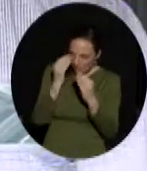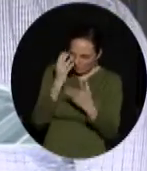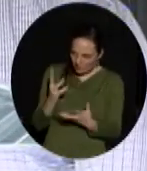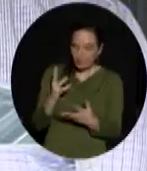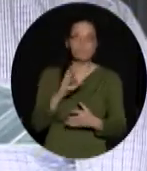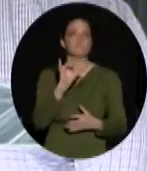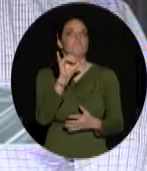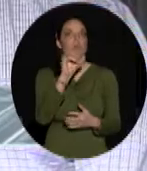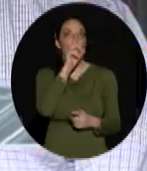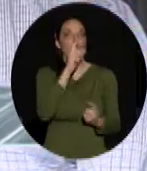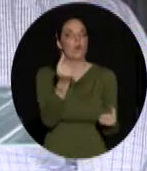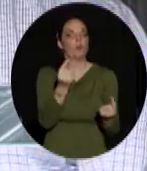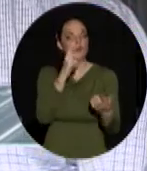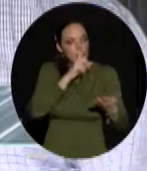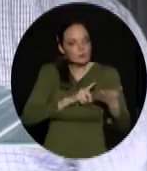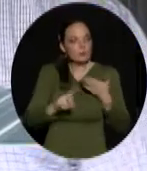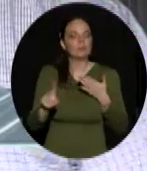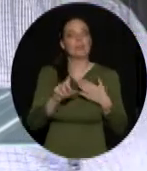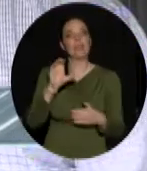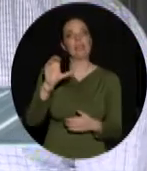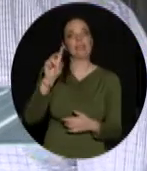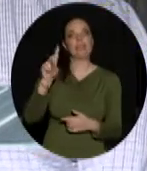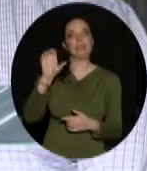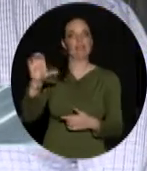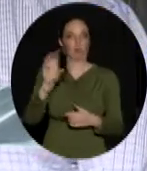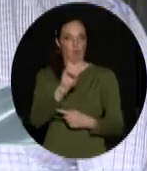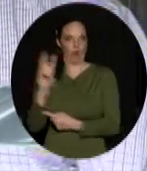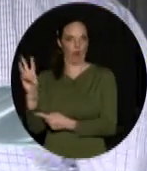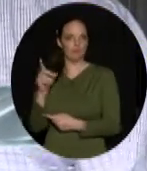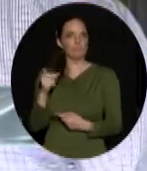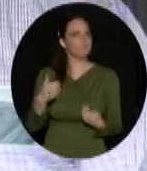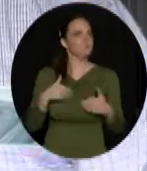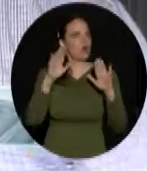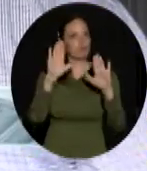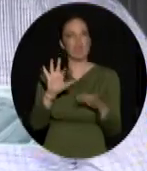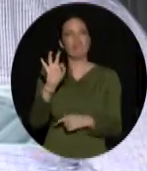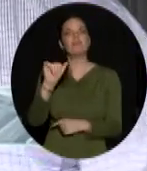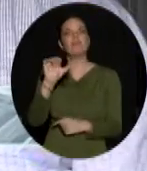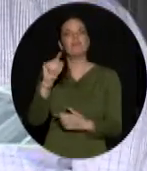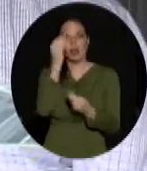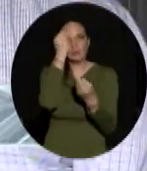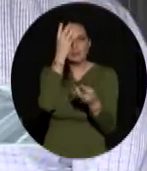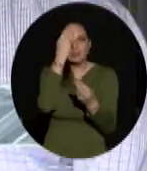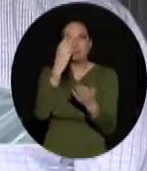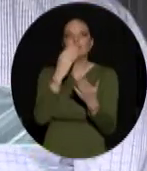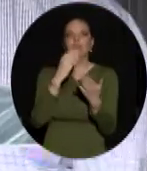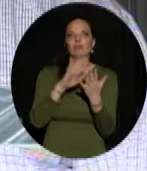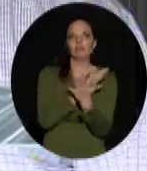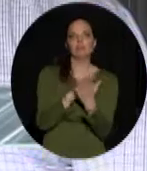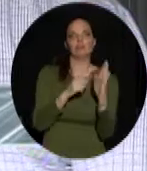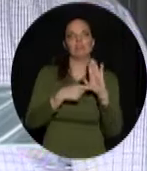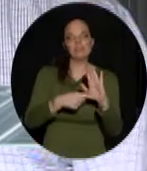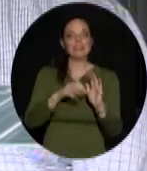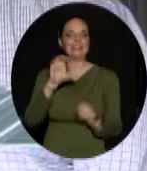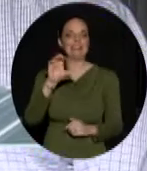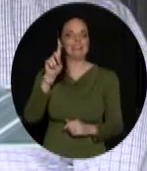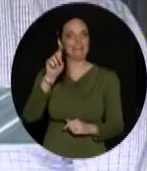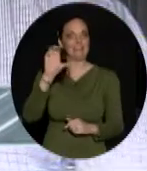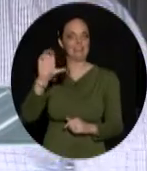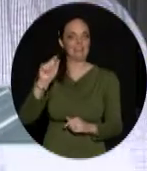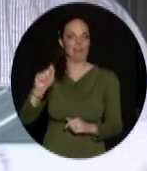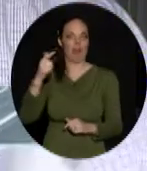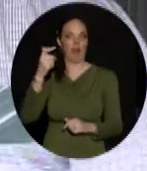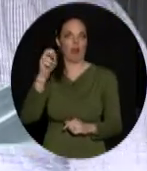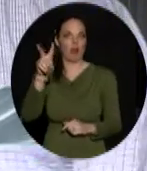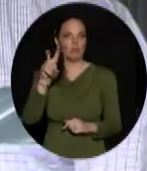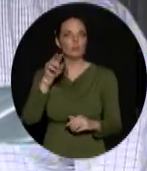the great things you can do is to check out the CDC's website. They have some great fact sheets and some great infographics at cdc.gov. If you just